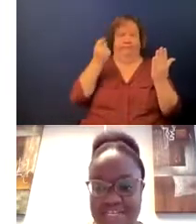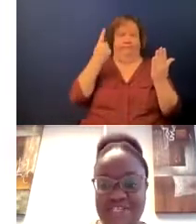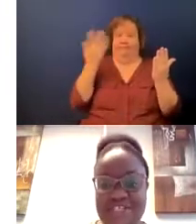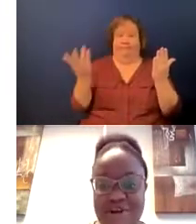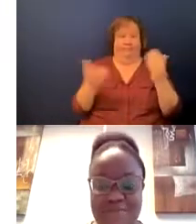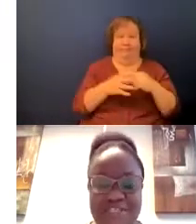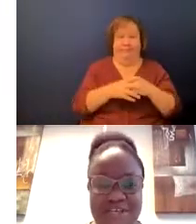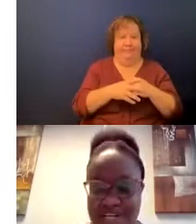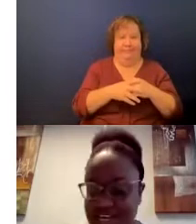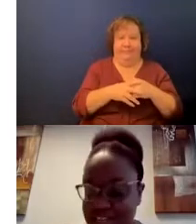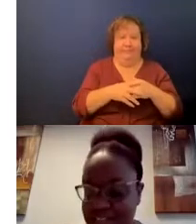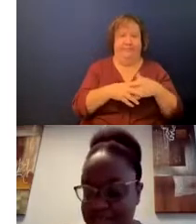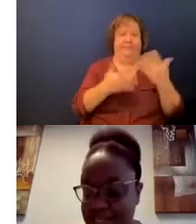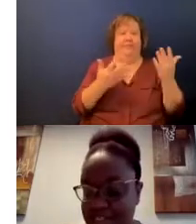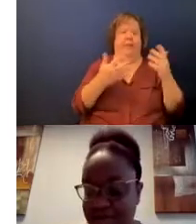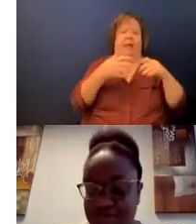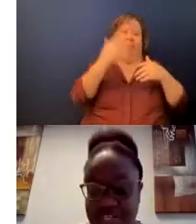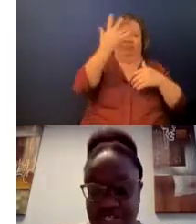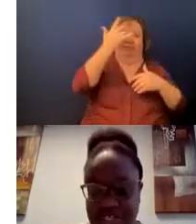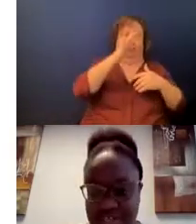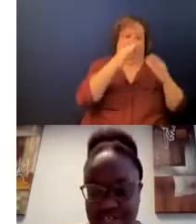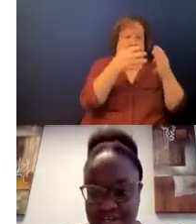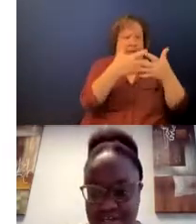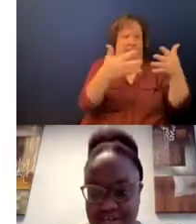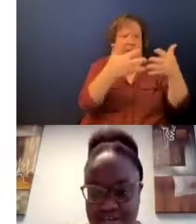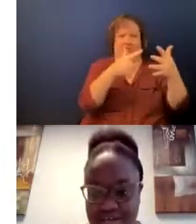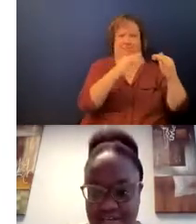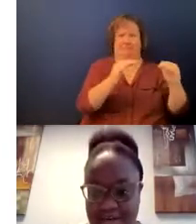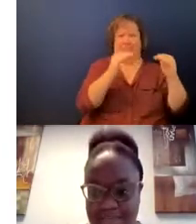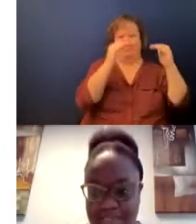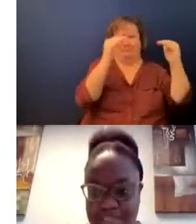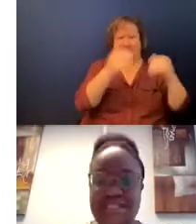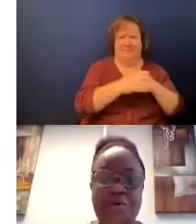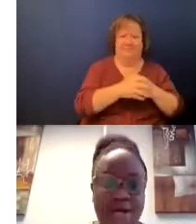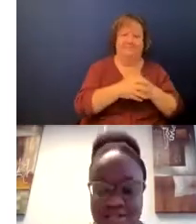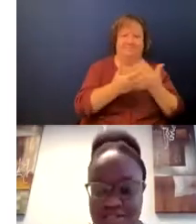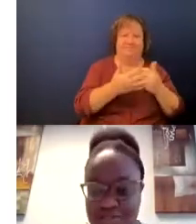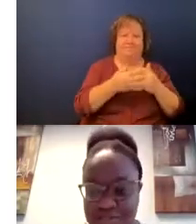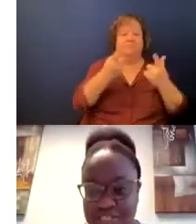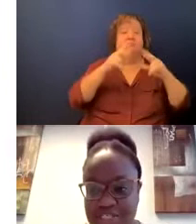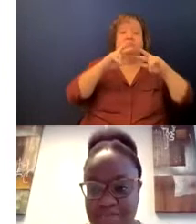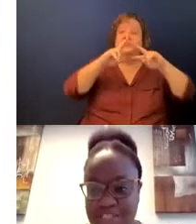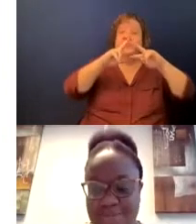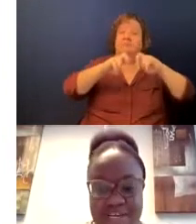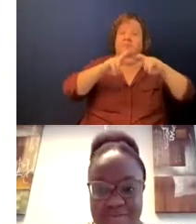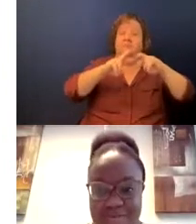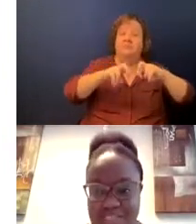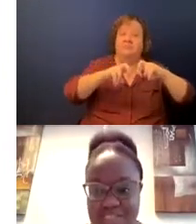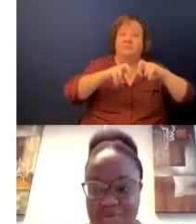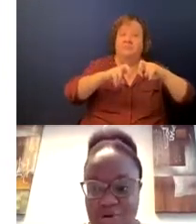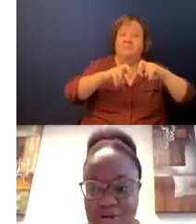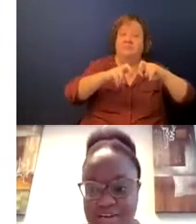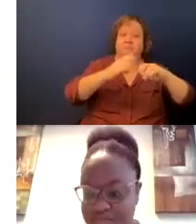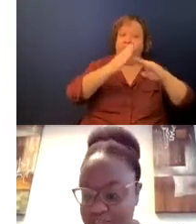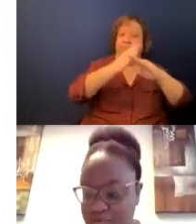There's an interesting comment here on inaccessibility of research. Yeah, it takes a while. So the research, by the time we get the research, it's